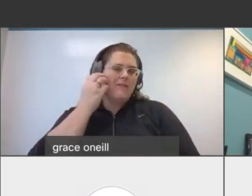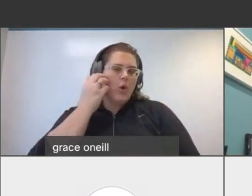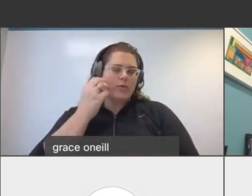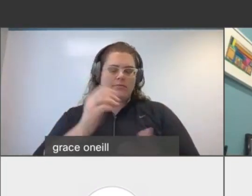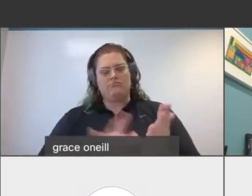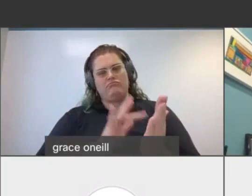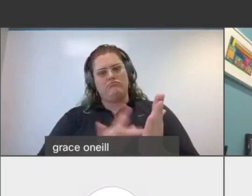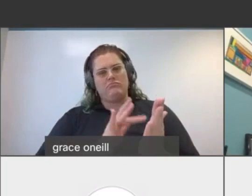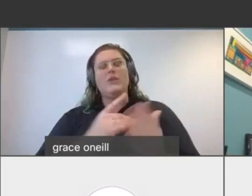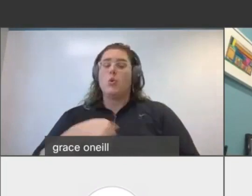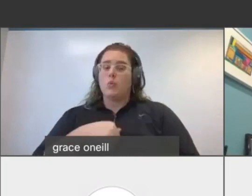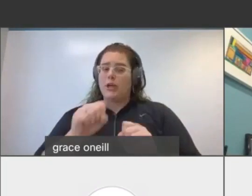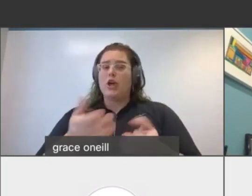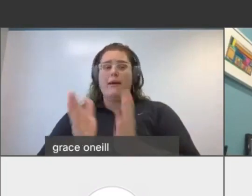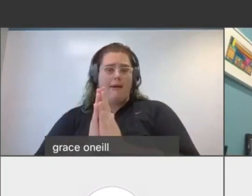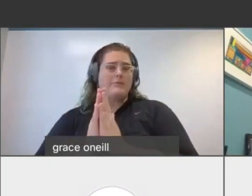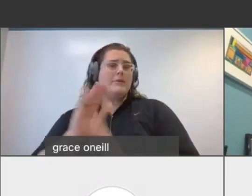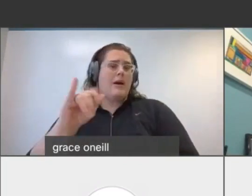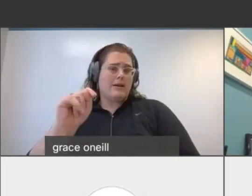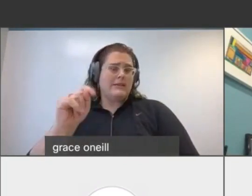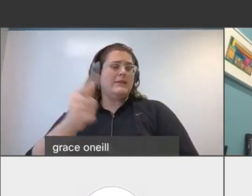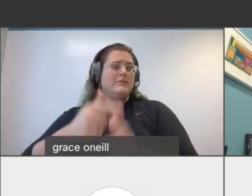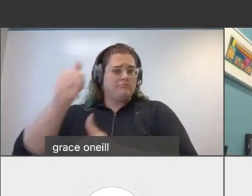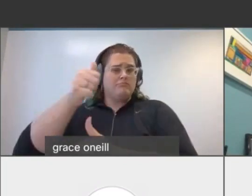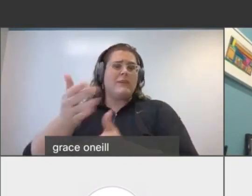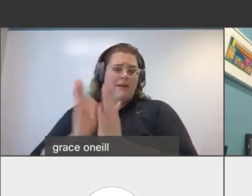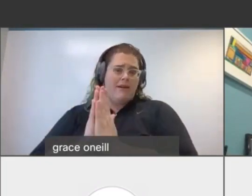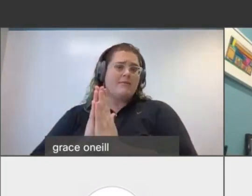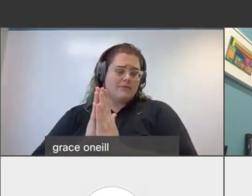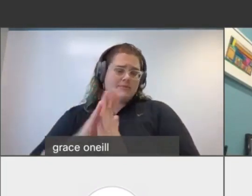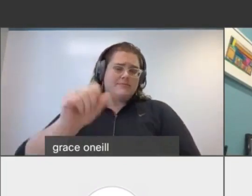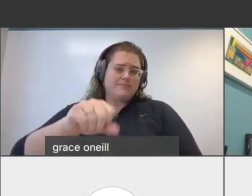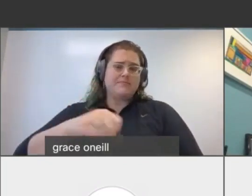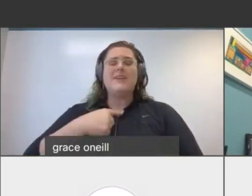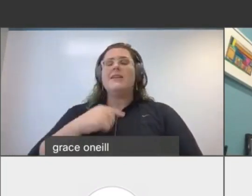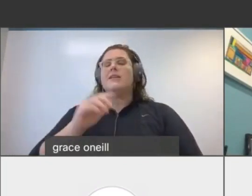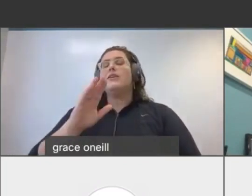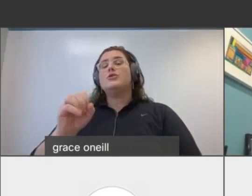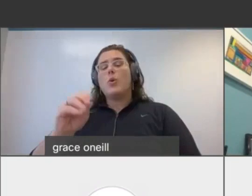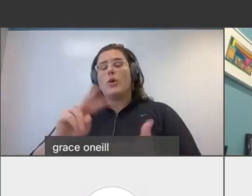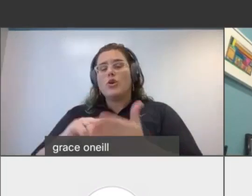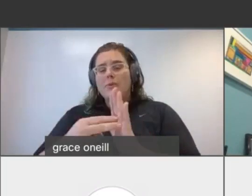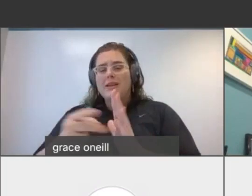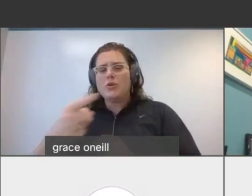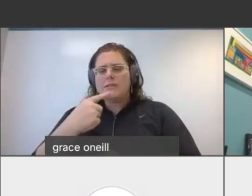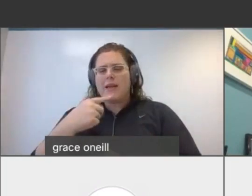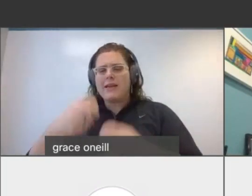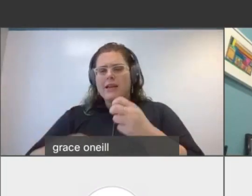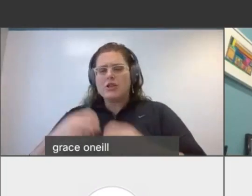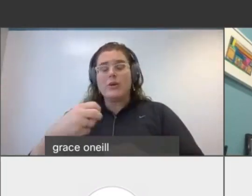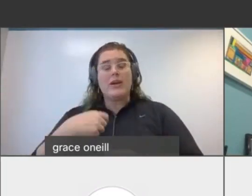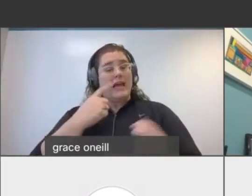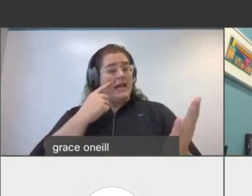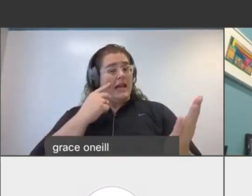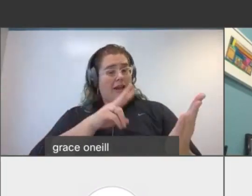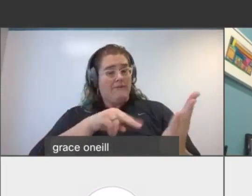we can ask Beam about. So the issue is you can view everything from a mobile device only for the current